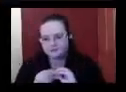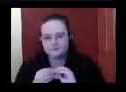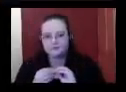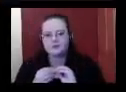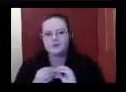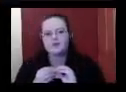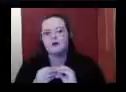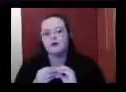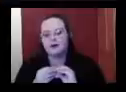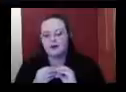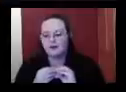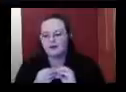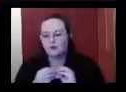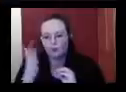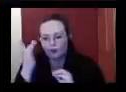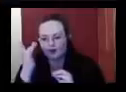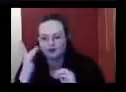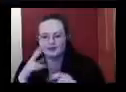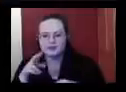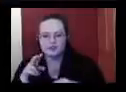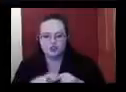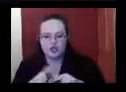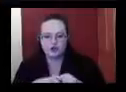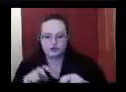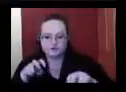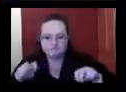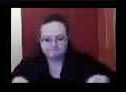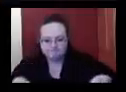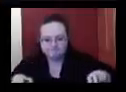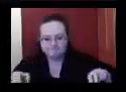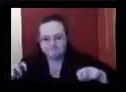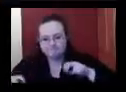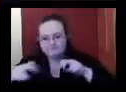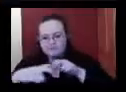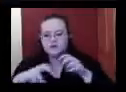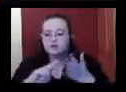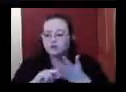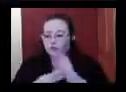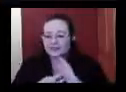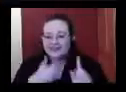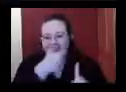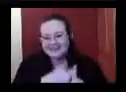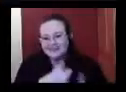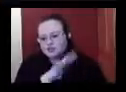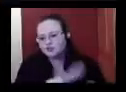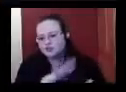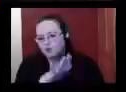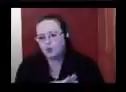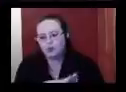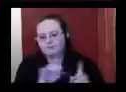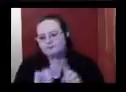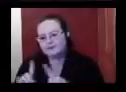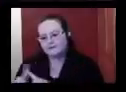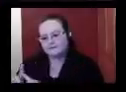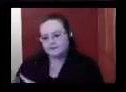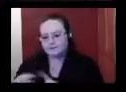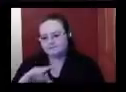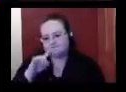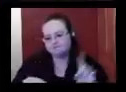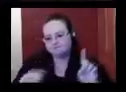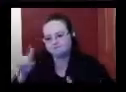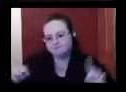to distance the chairs. So each school might look a little bit different, our secondary schools, in terms of their overall